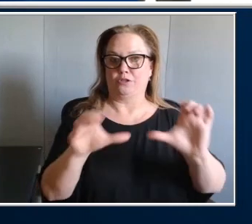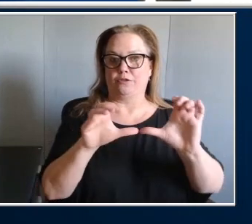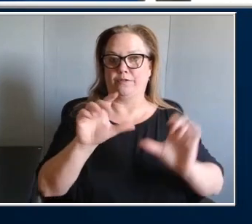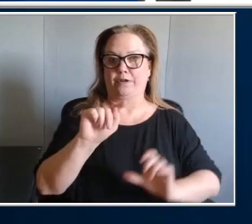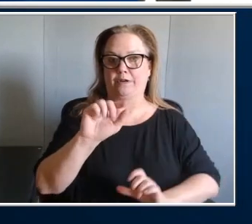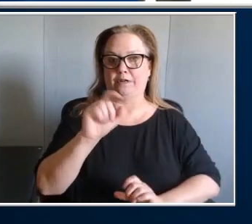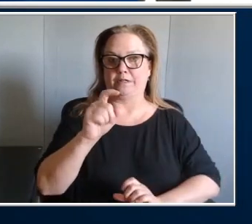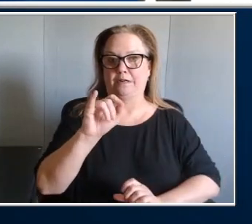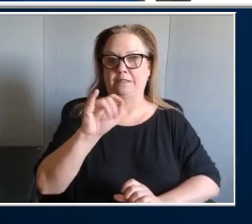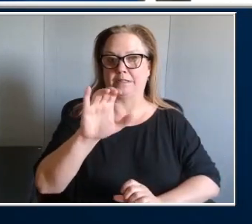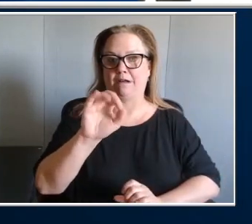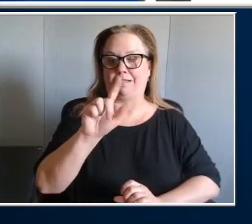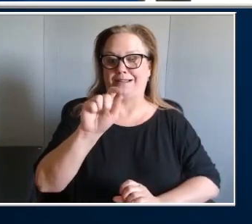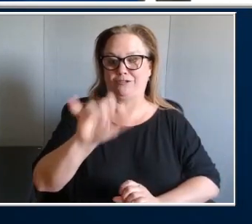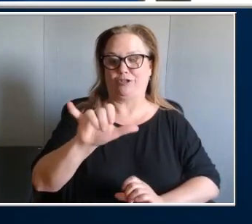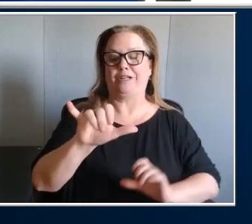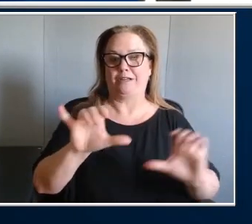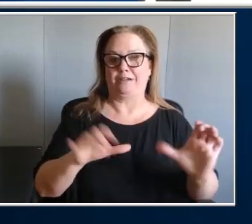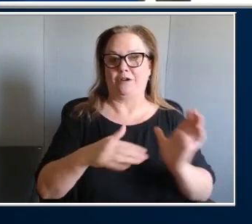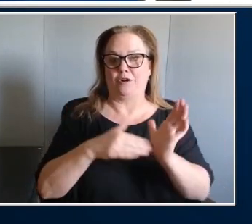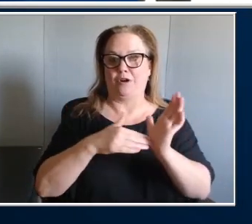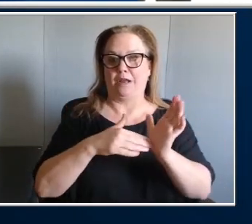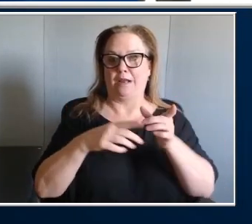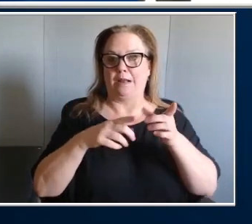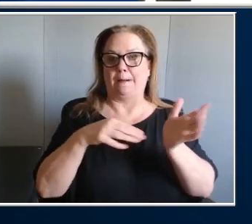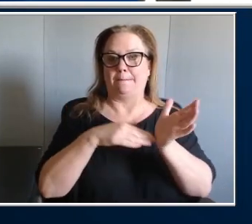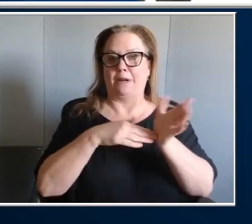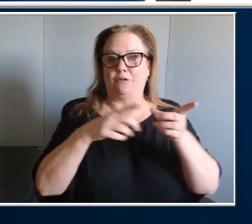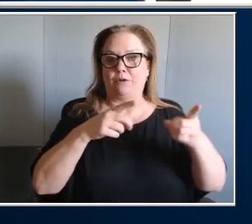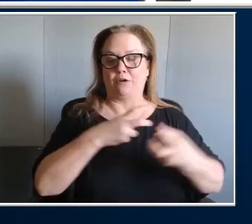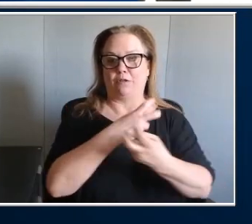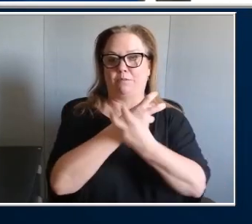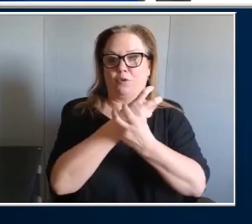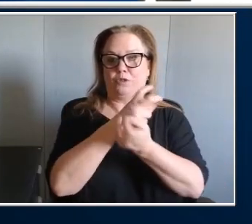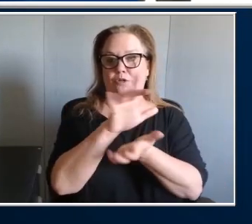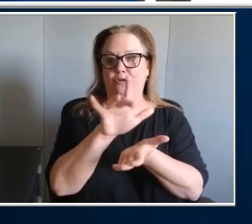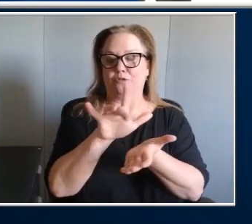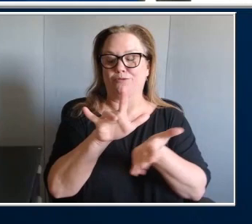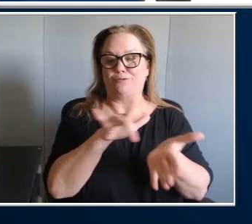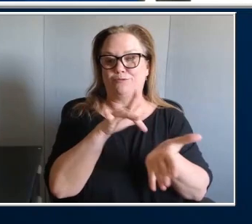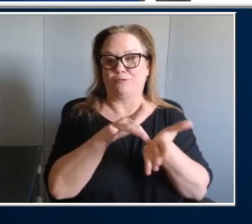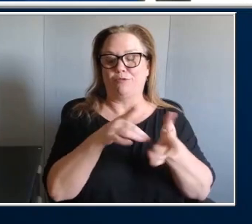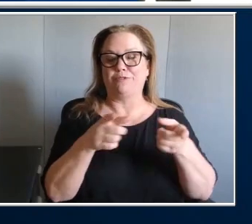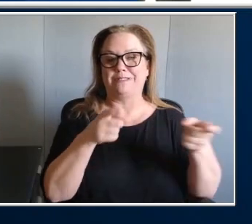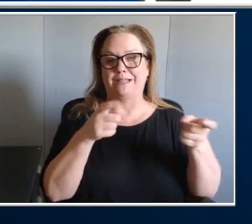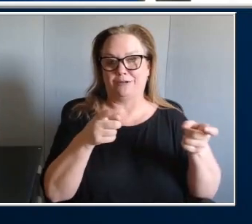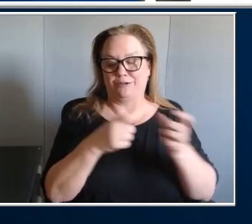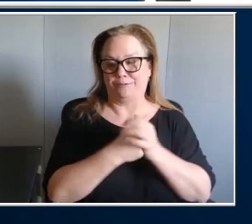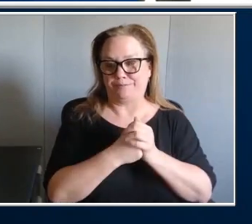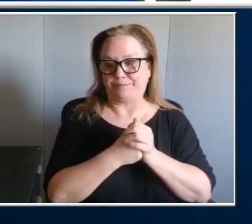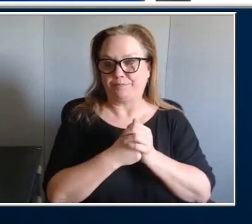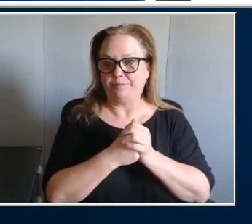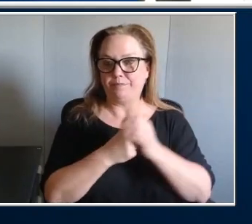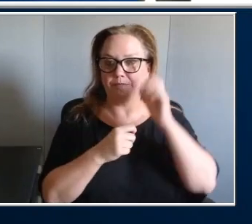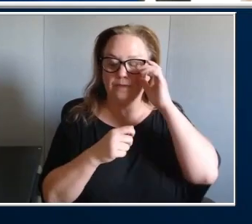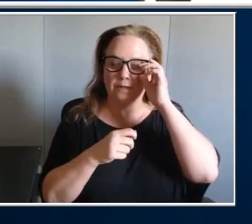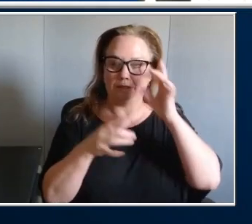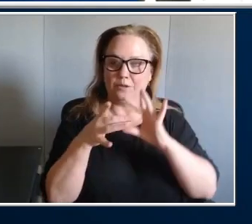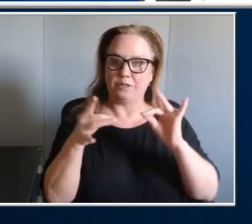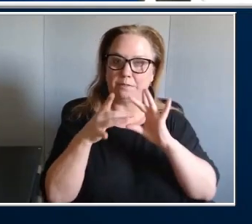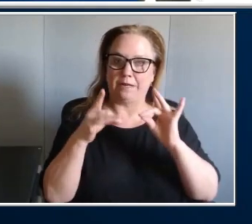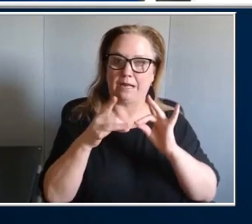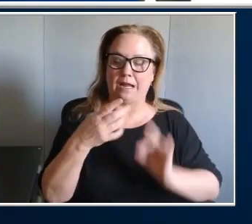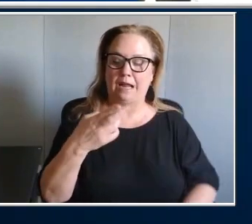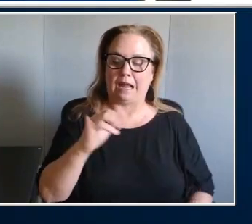toxicologist and the medical director of the Poison Control Center here at the University of Kansas Health System. Dr. Thornton, talk to us about what